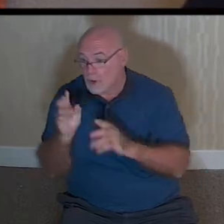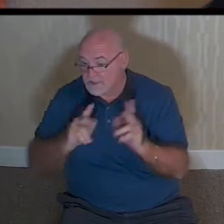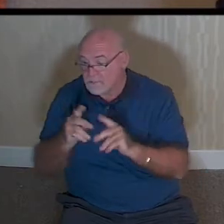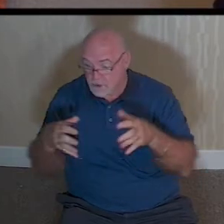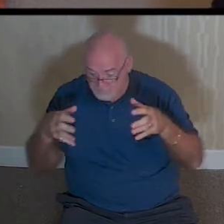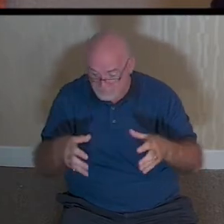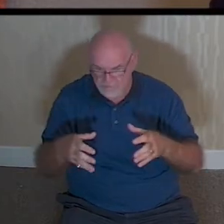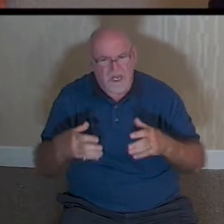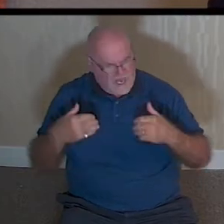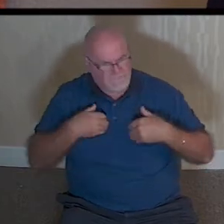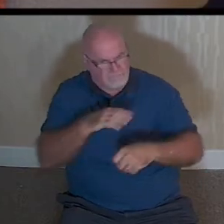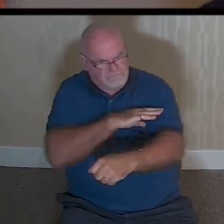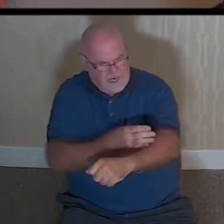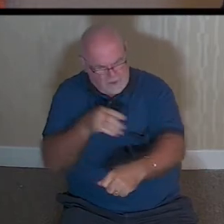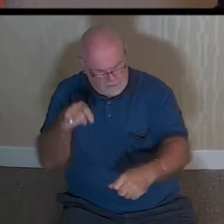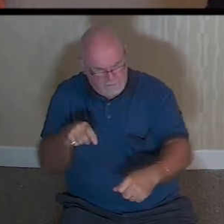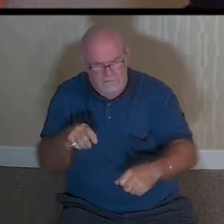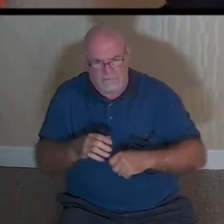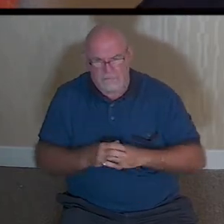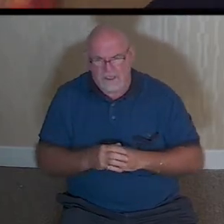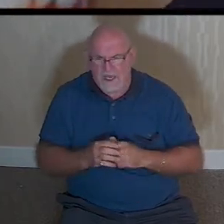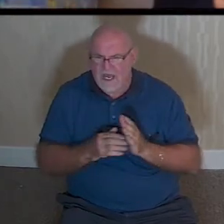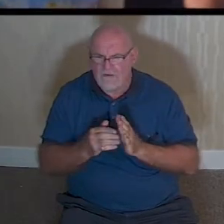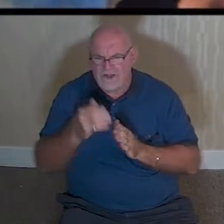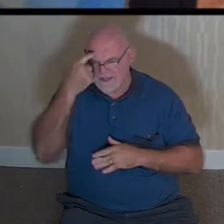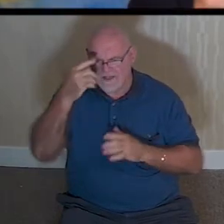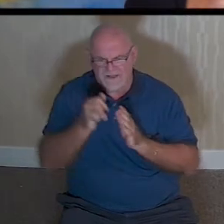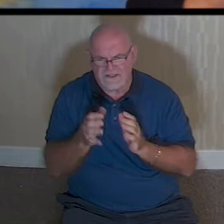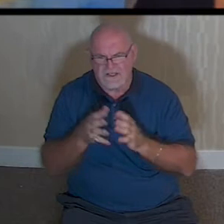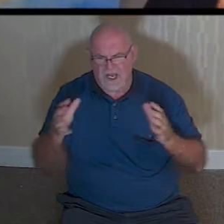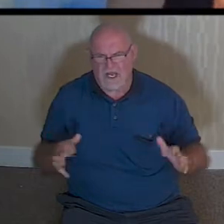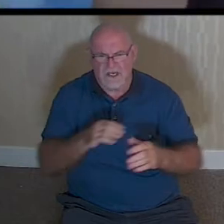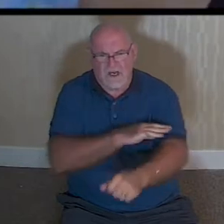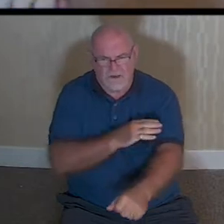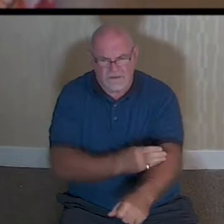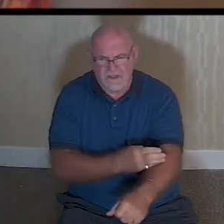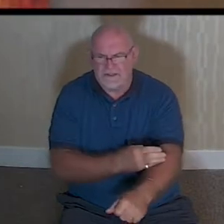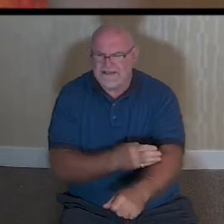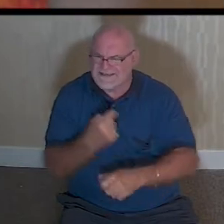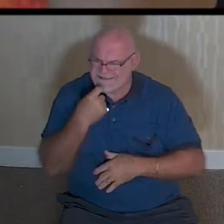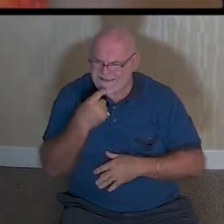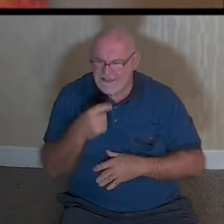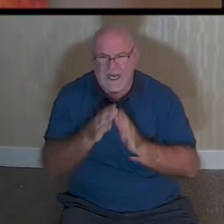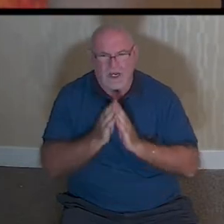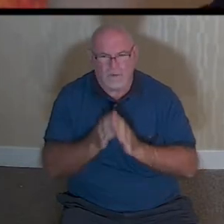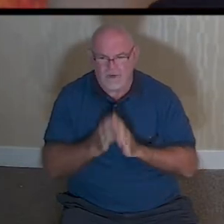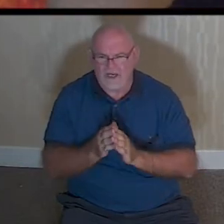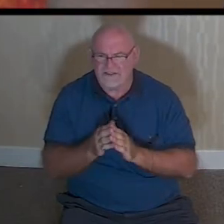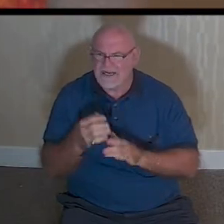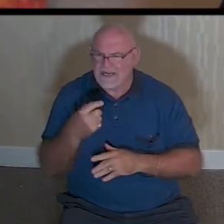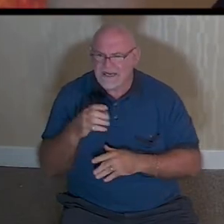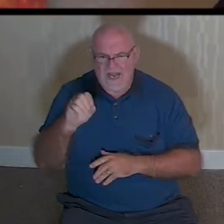is power. And I also think there's a lot of power in saying our prayers out loud and